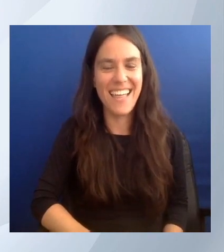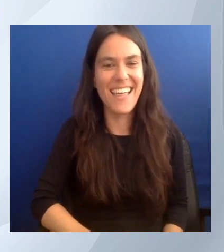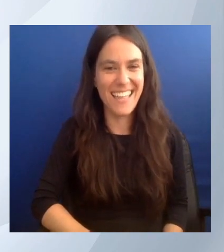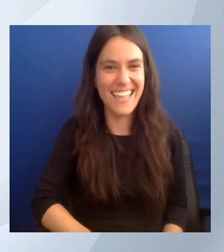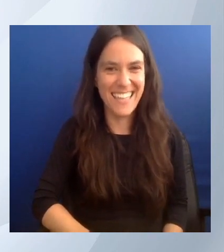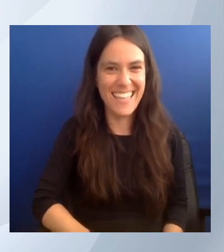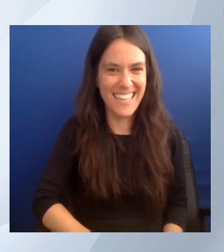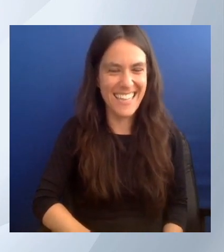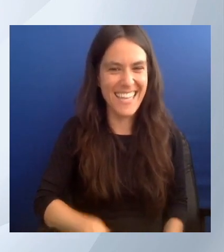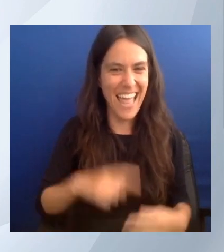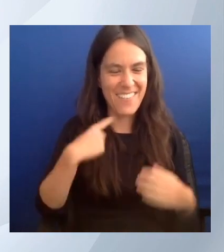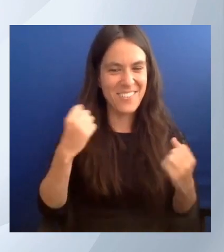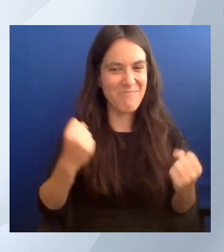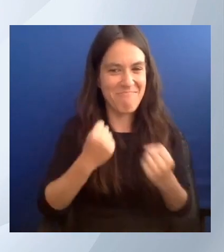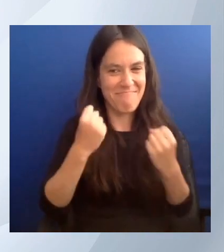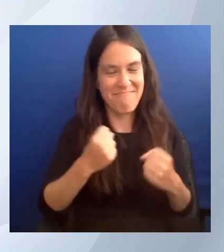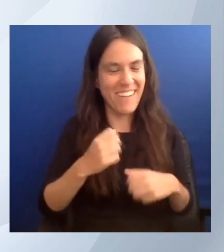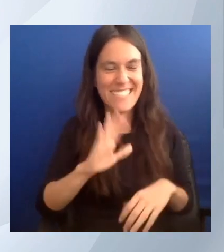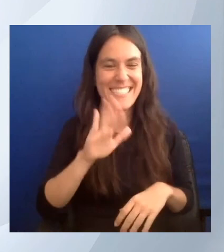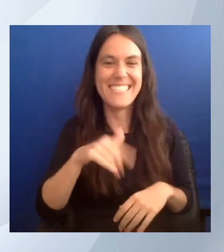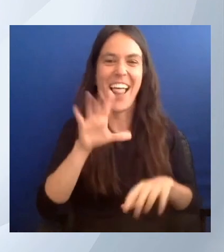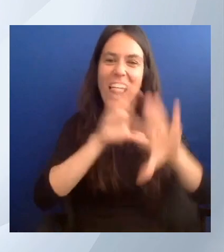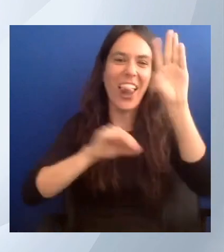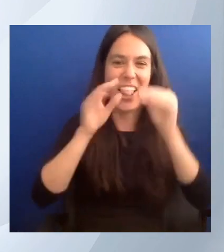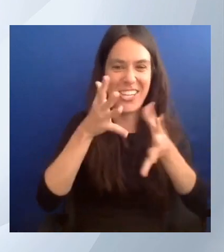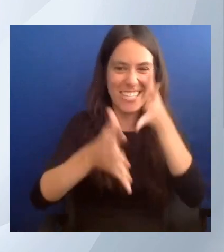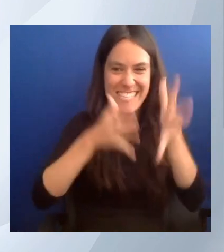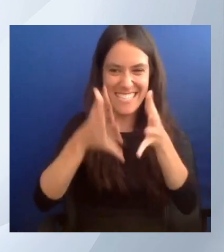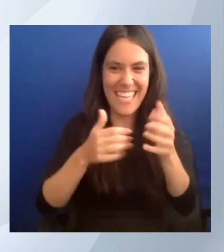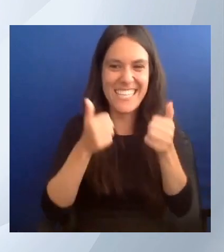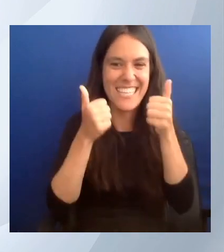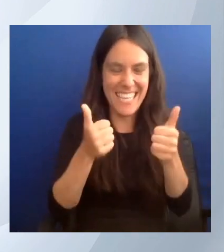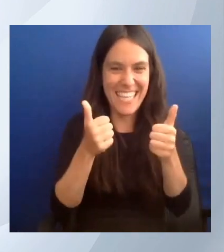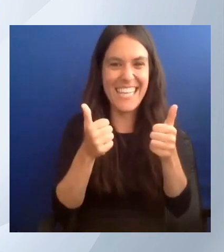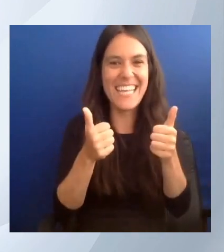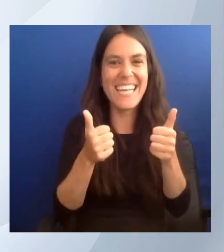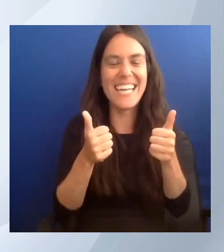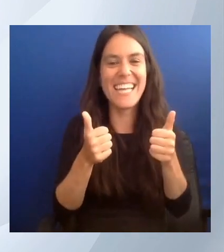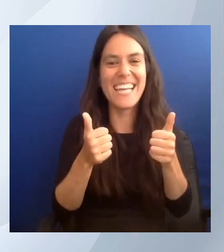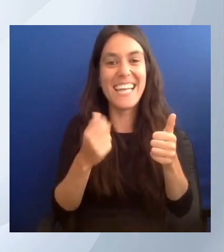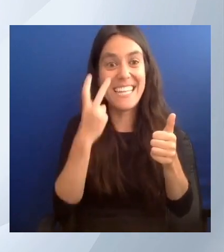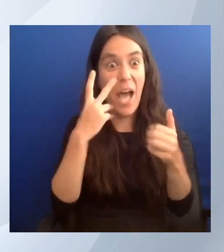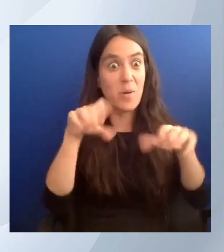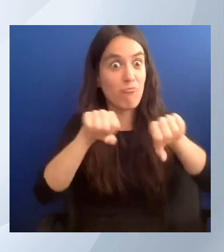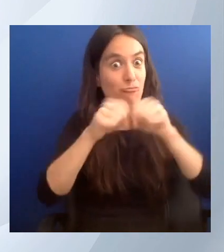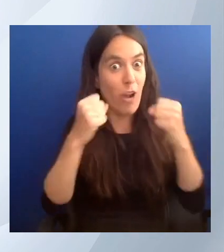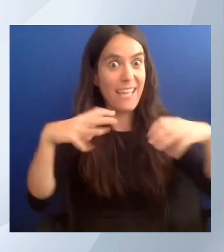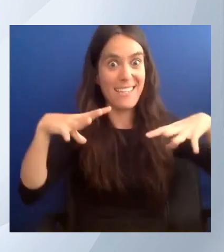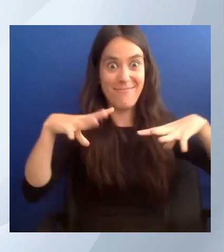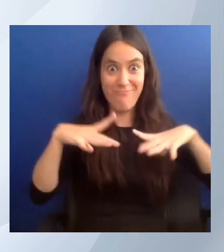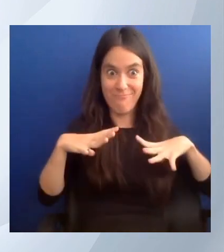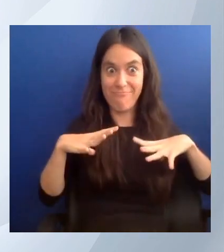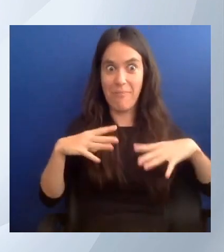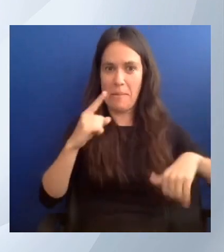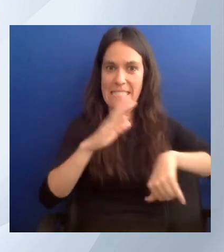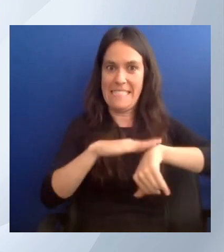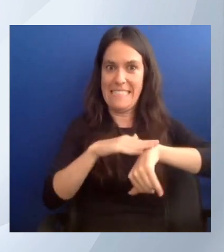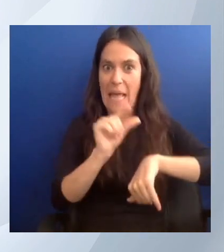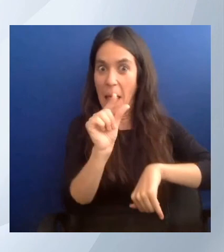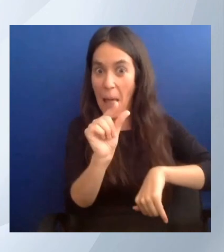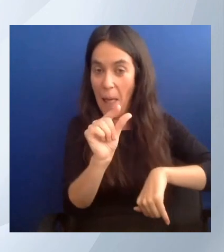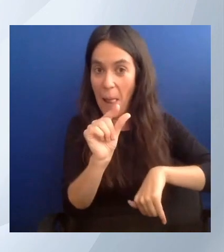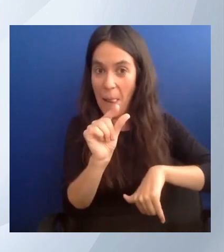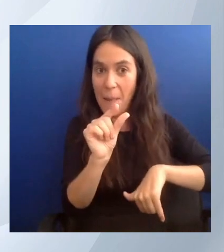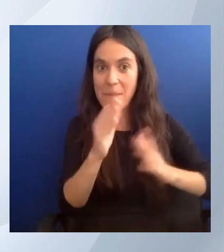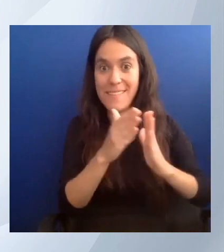one. So amazing. So we are going to break for a little while. Our next session